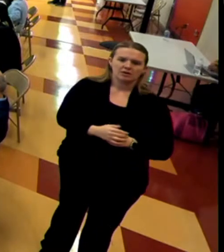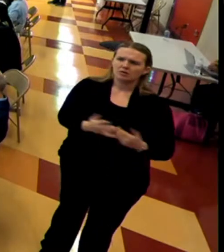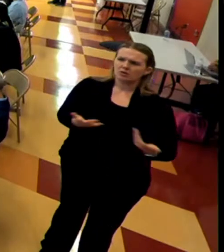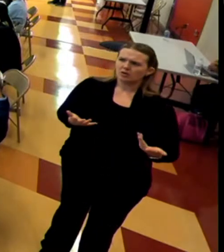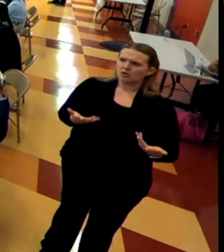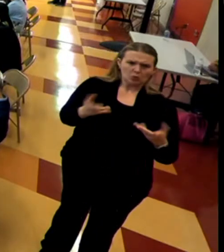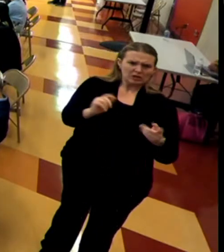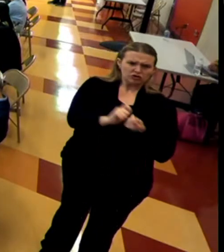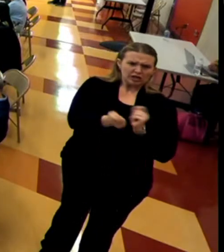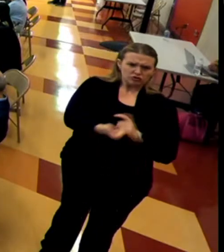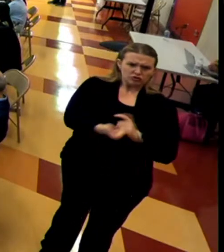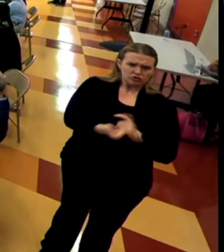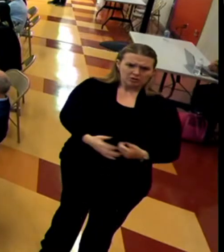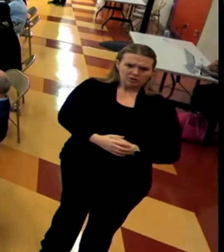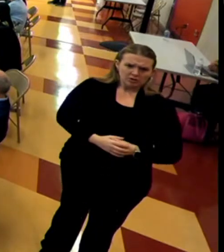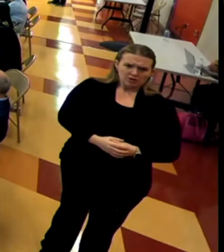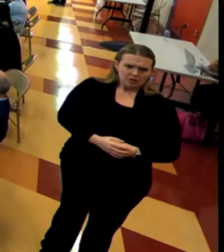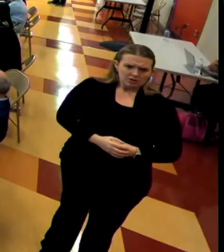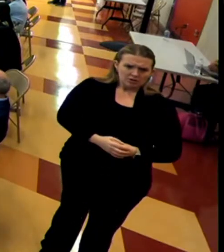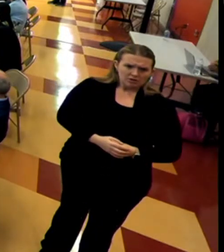what's changed?